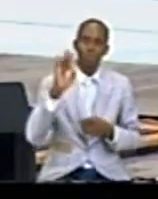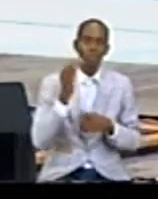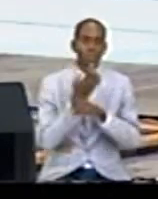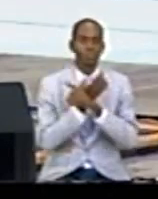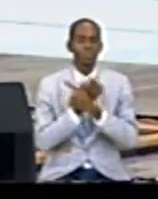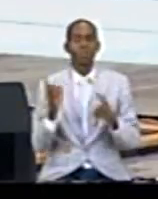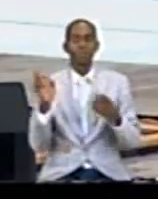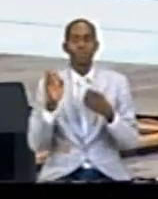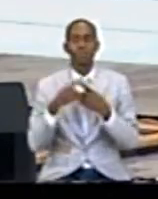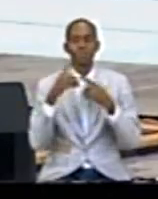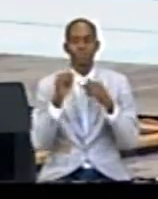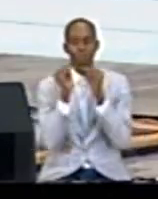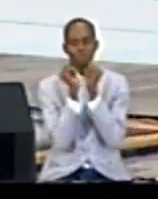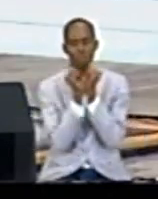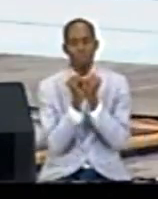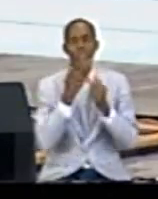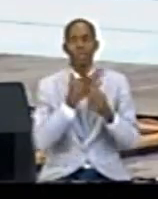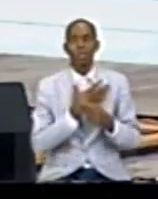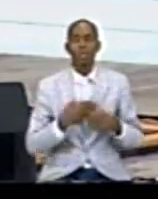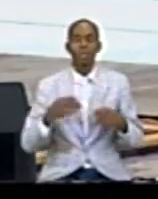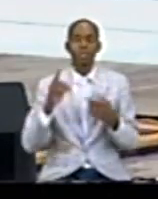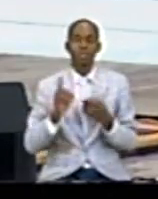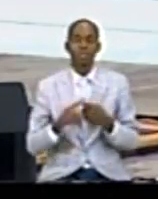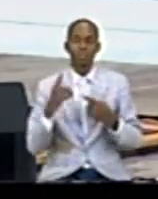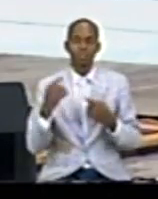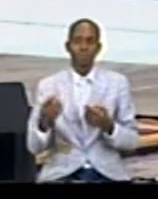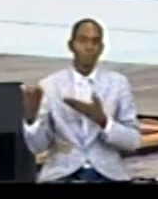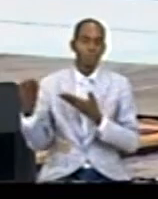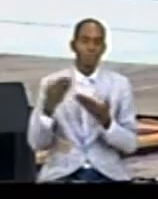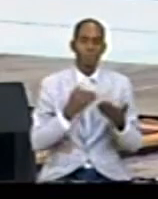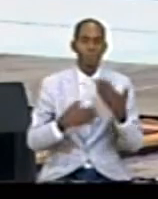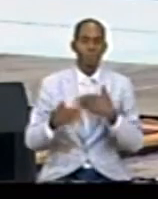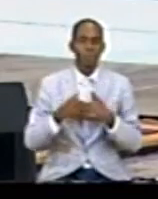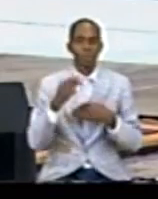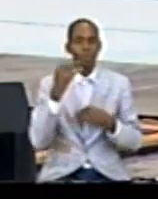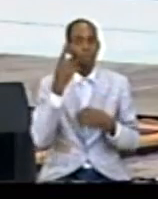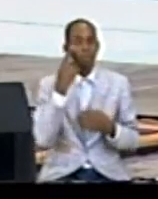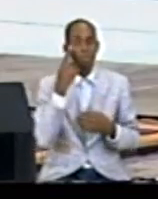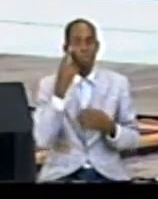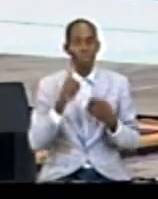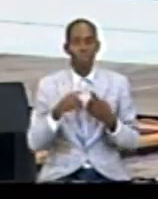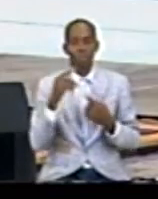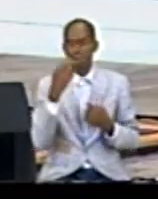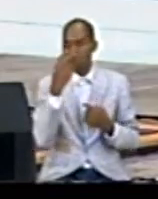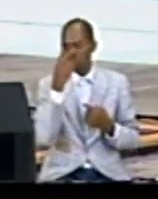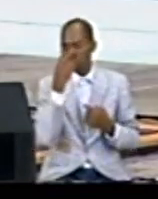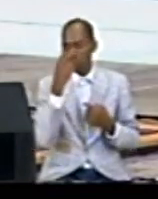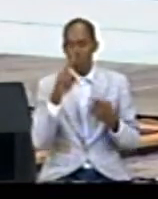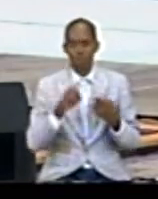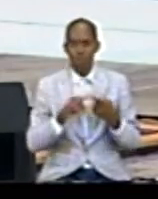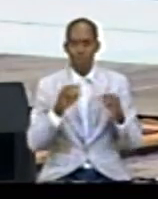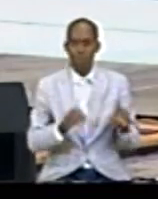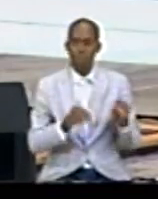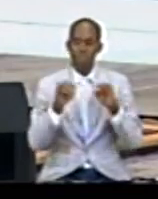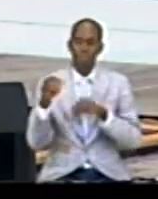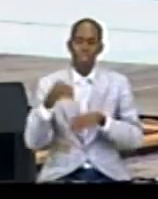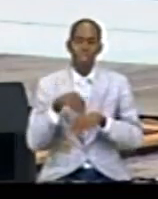the captives and the recovering of sight to the blind, to set at